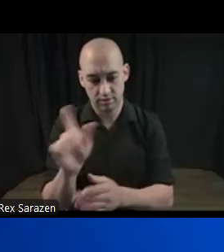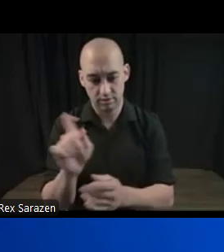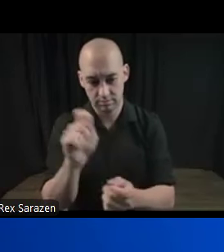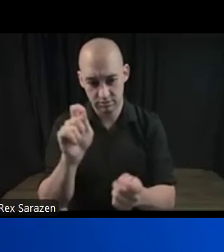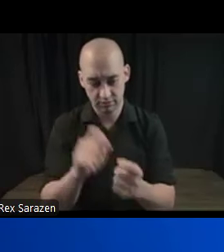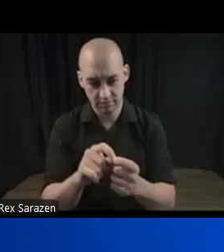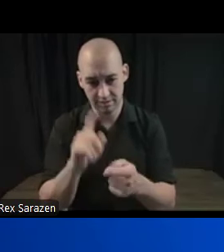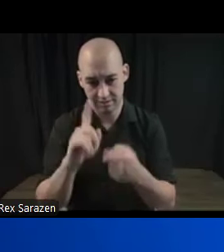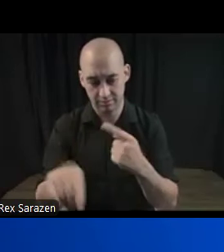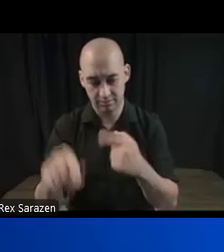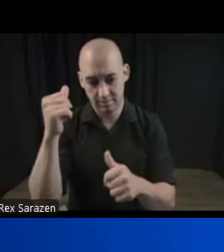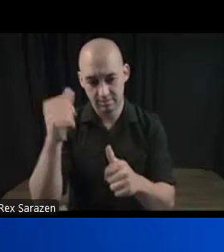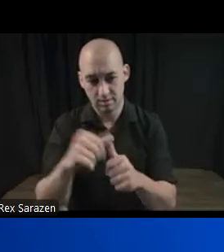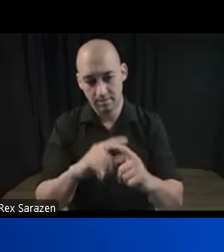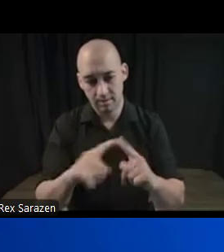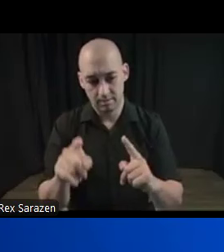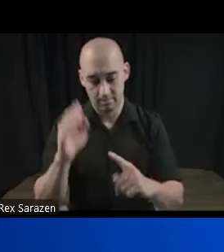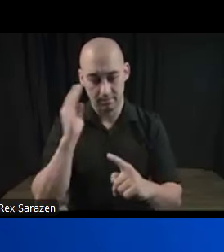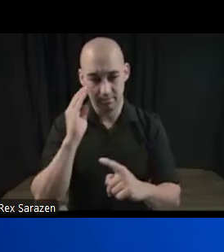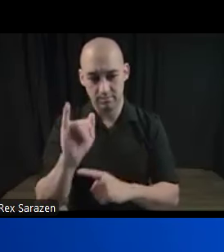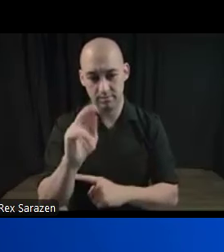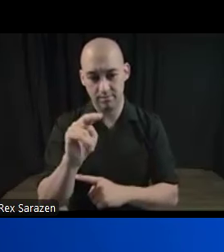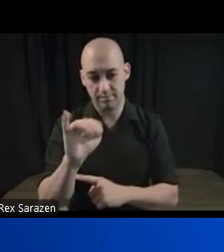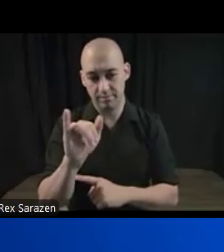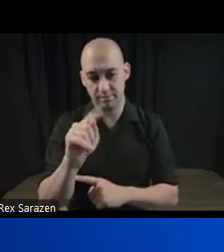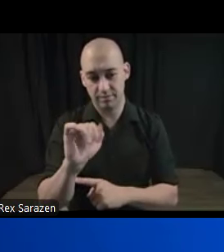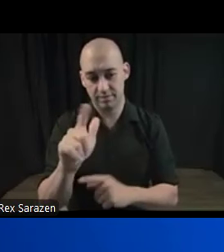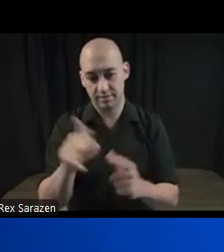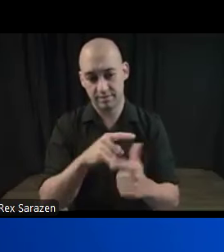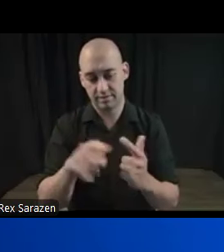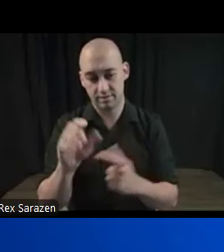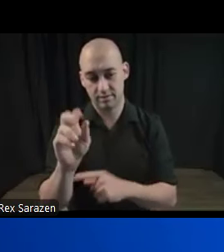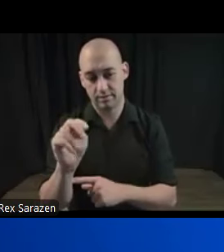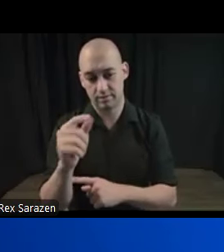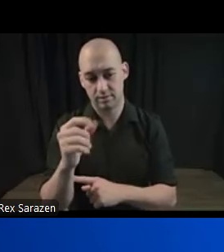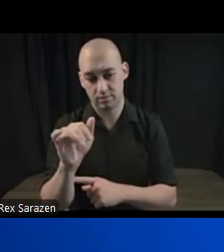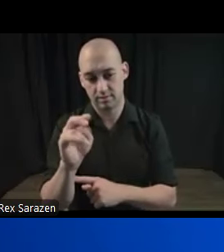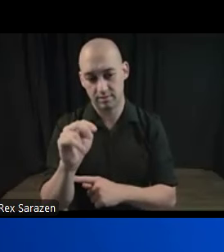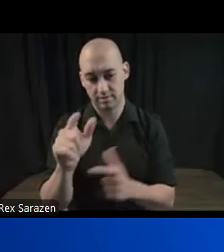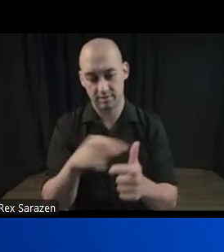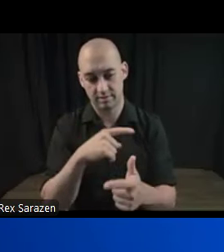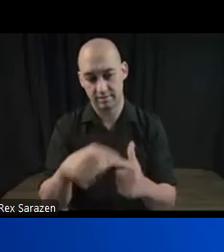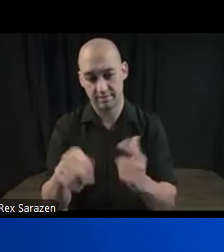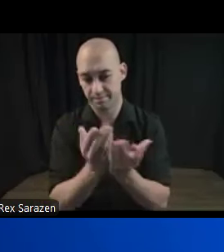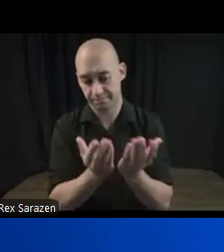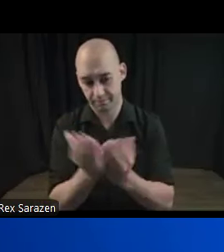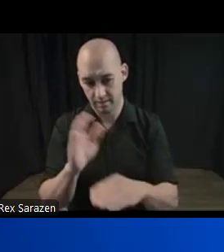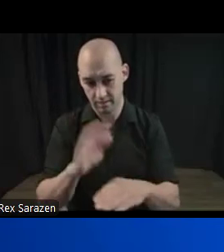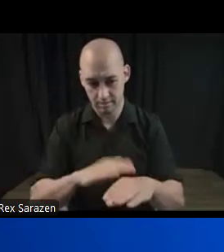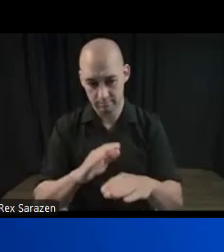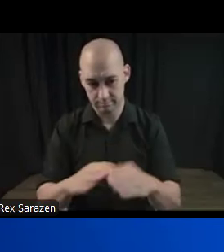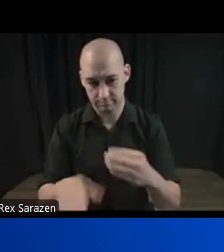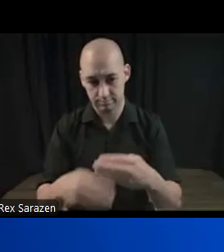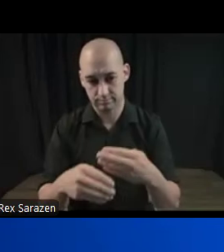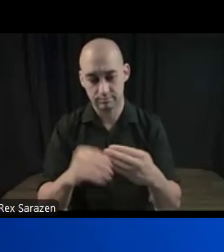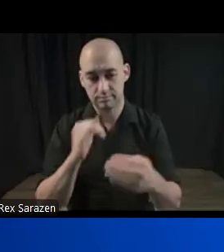top of my head, but I know it's initial, then there is ongoing, and there is an element of hands-on. Additional to that, there is also a